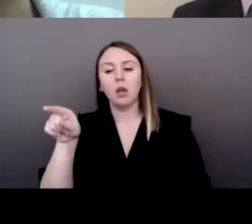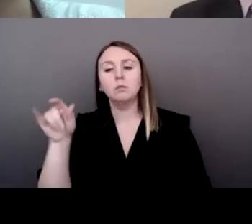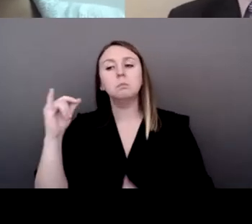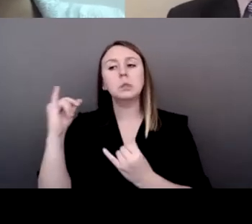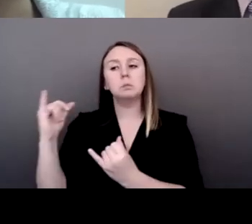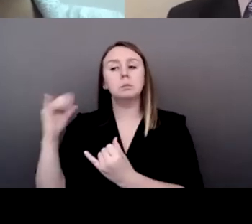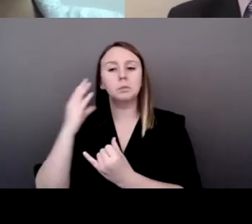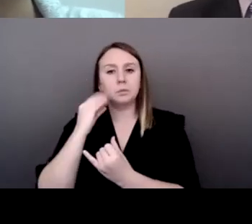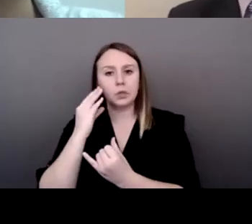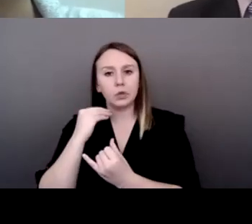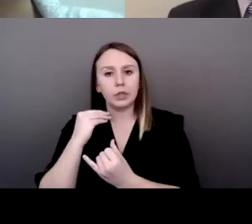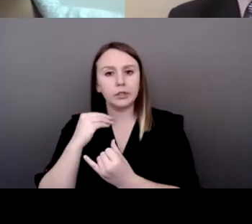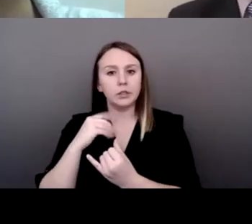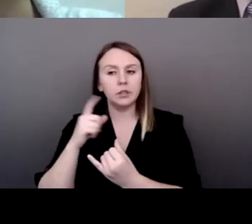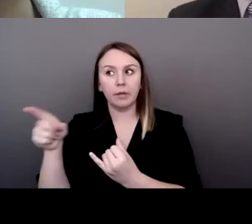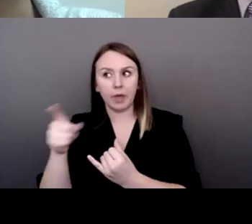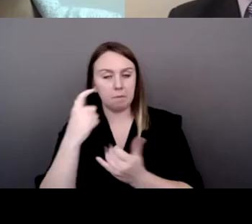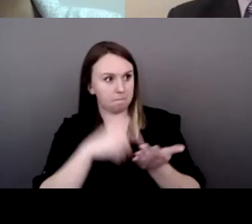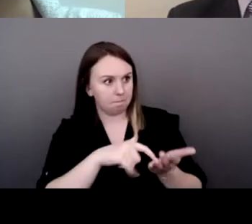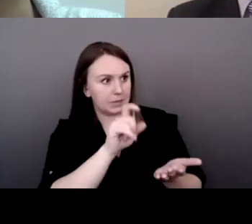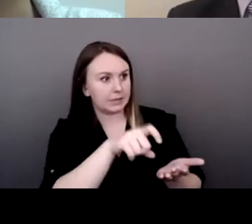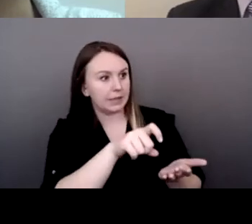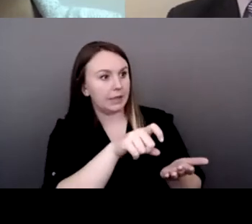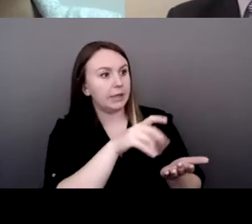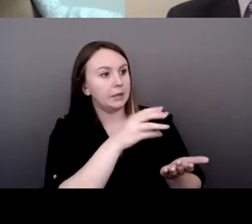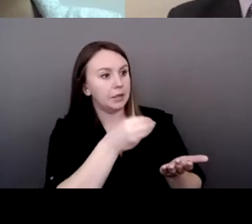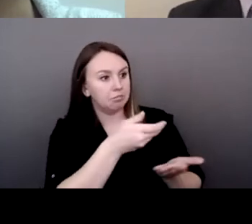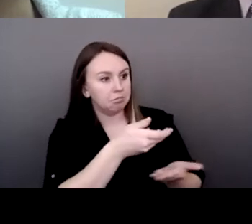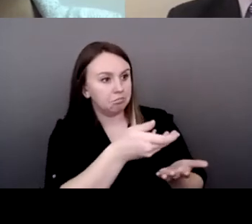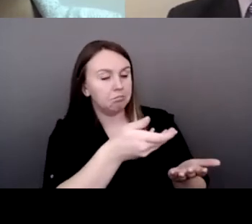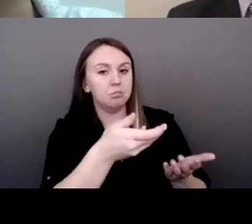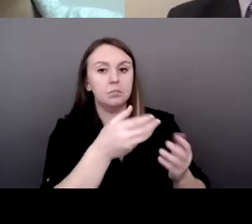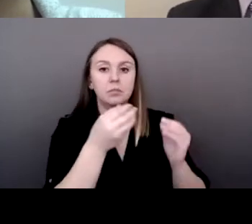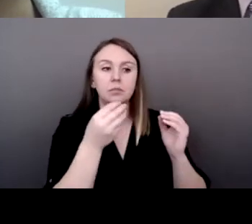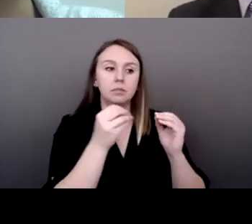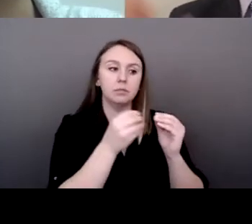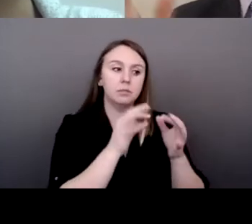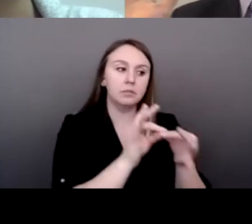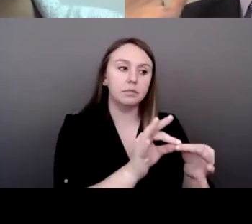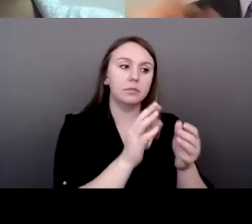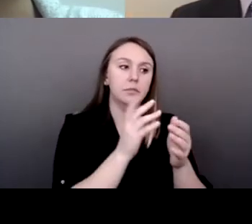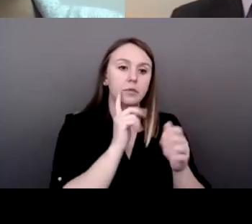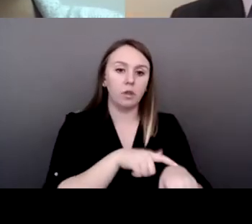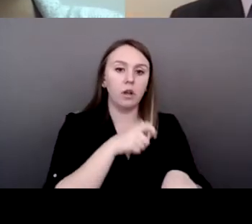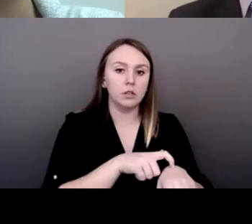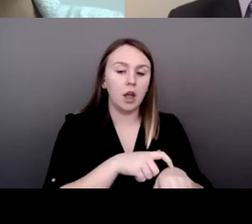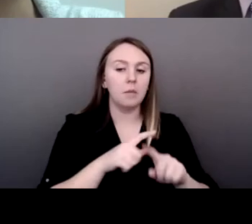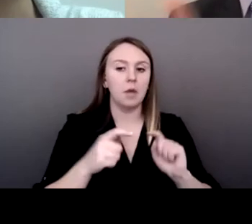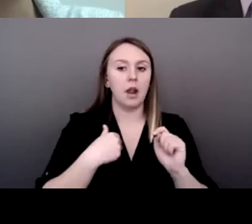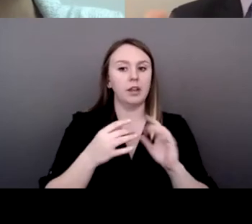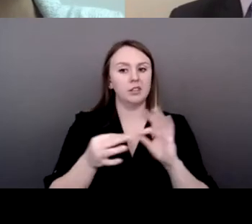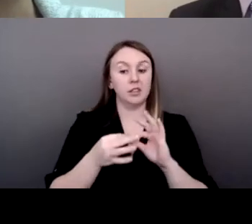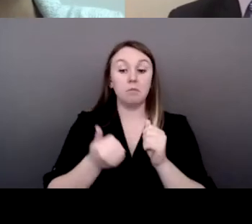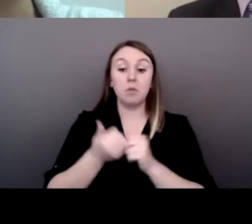that they see the need. You know, I've said before, you know, most of us stand up at Quantico, we raise our hand, they